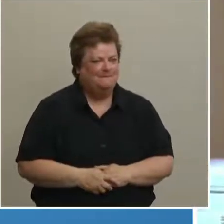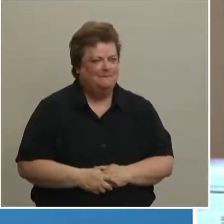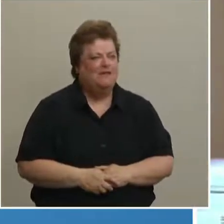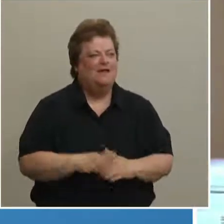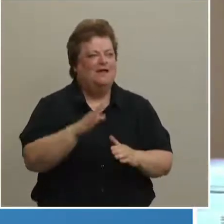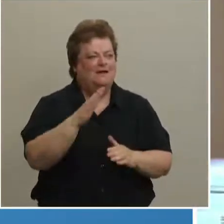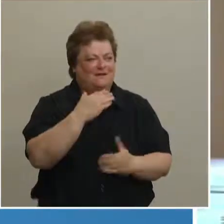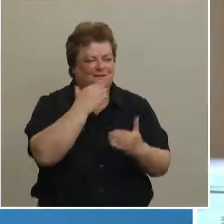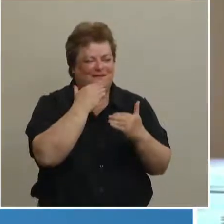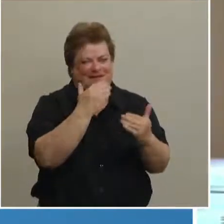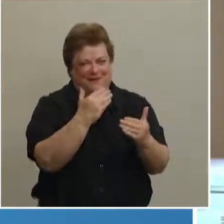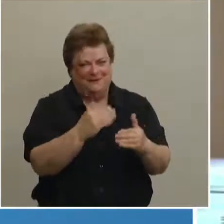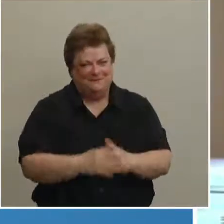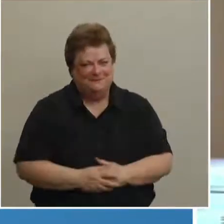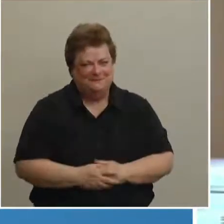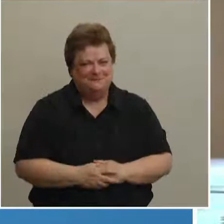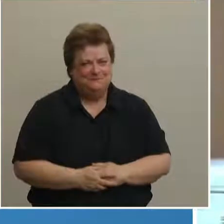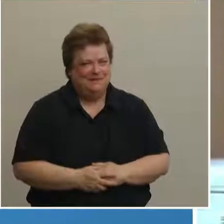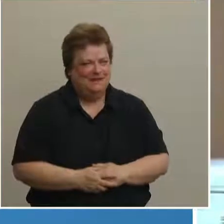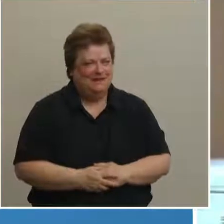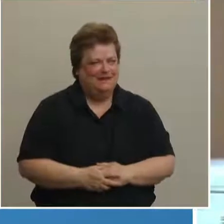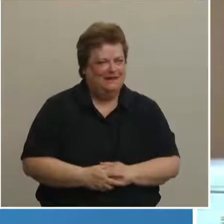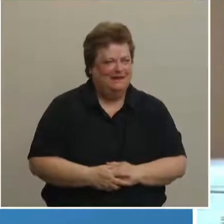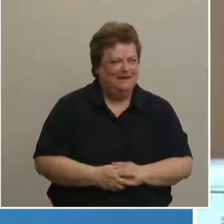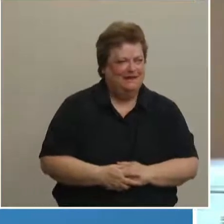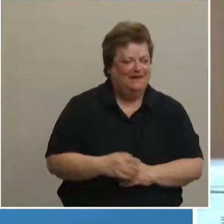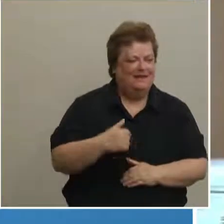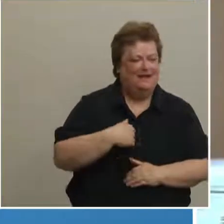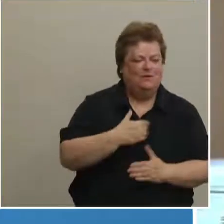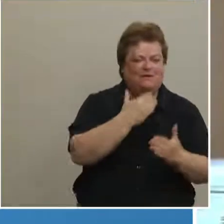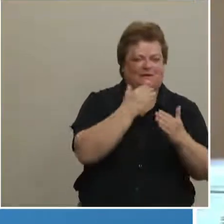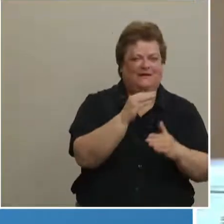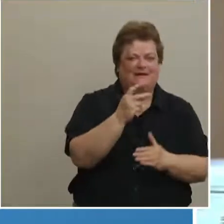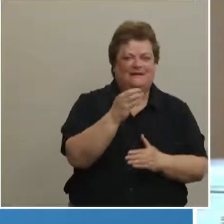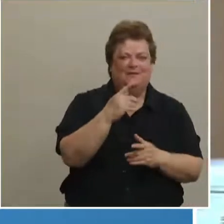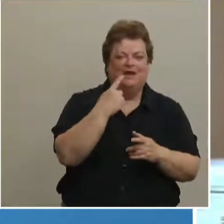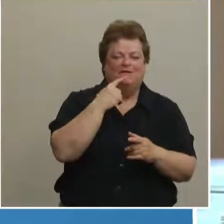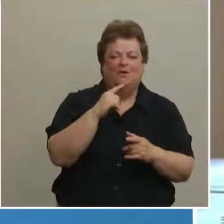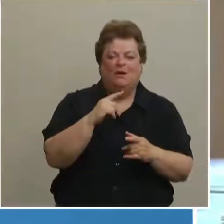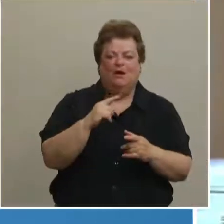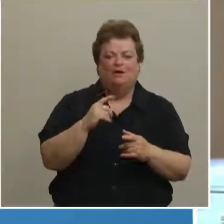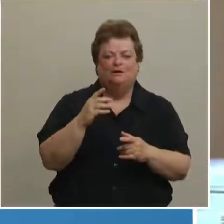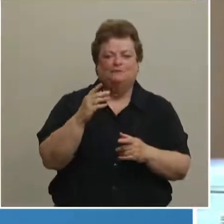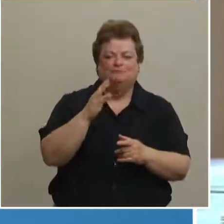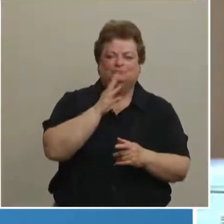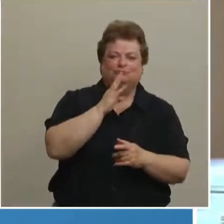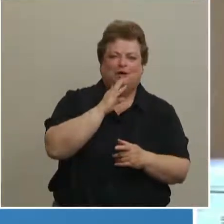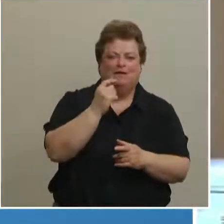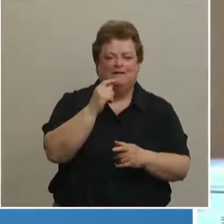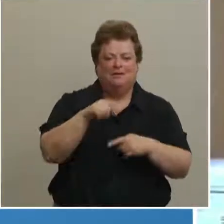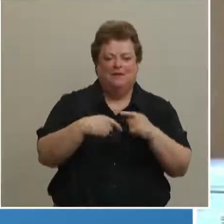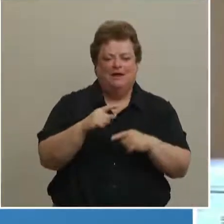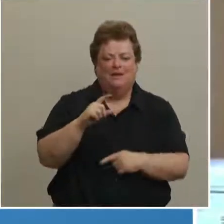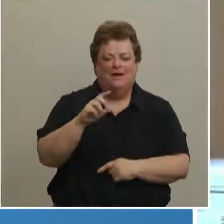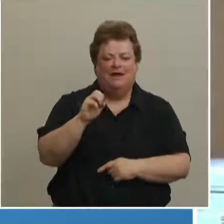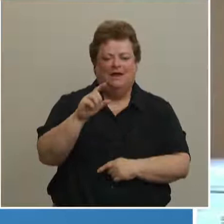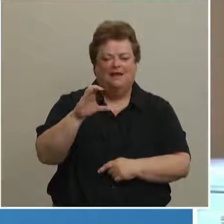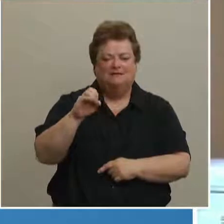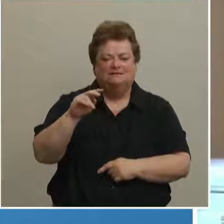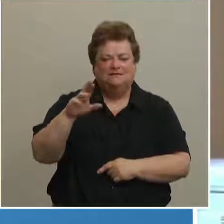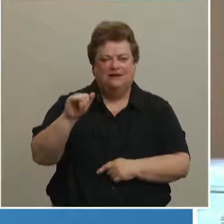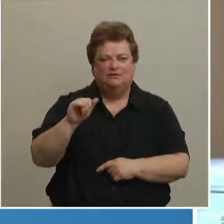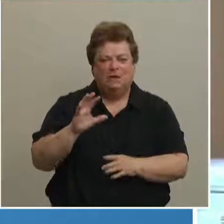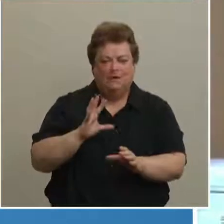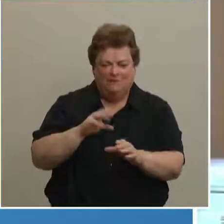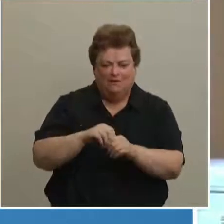Thank you, Pat. And thank you, Mayor, for the opportunity to talk a little bit about what El Centro's part in this big